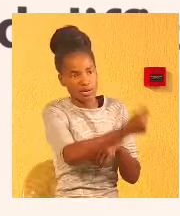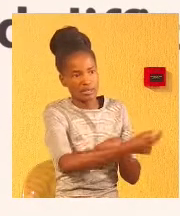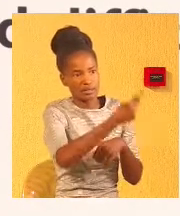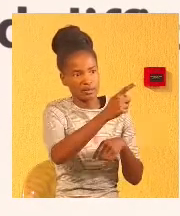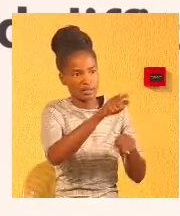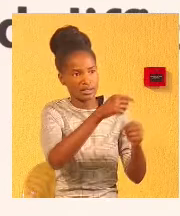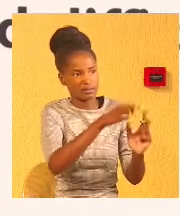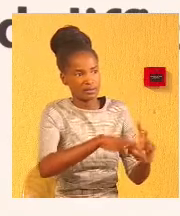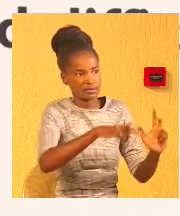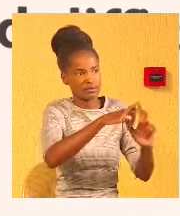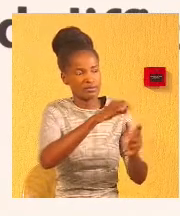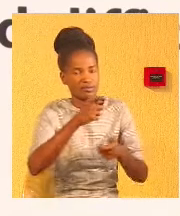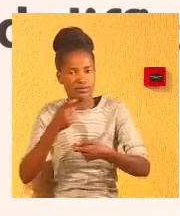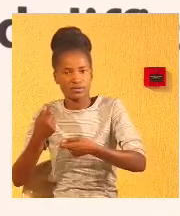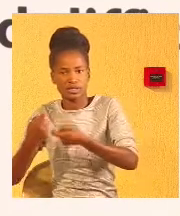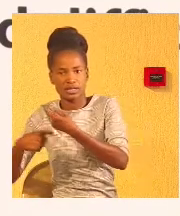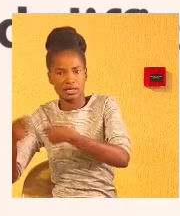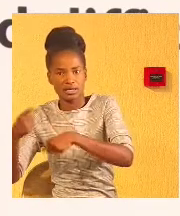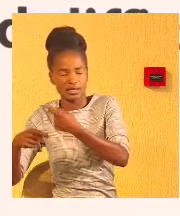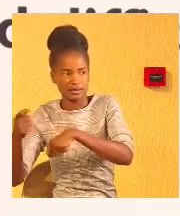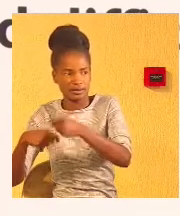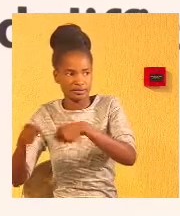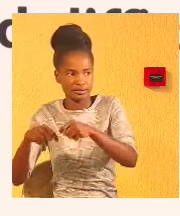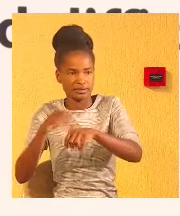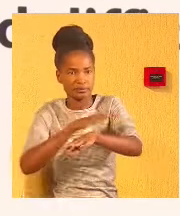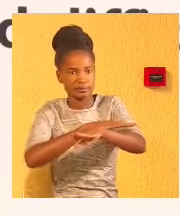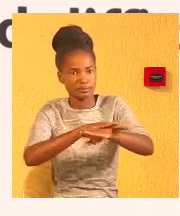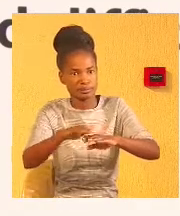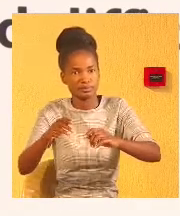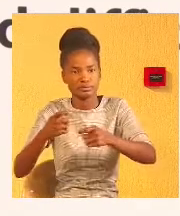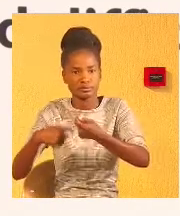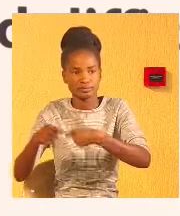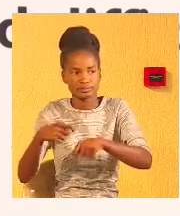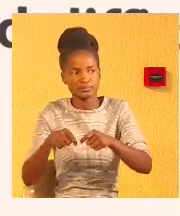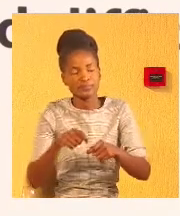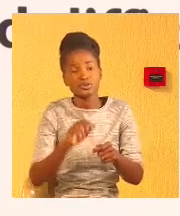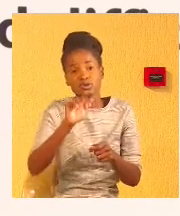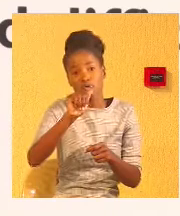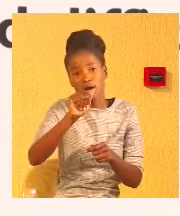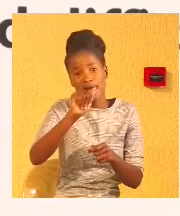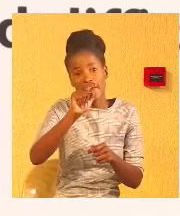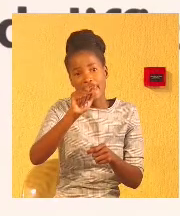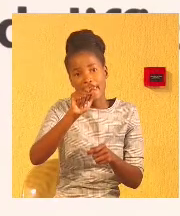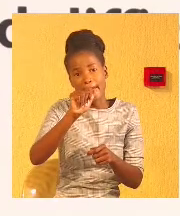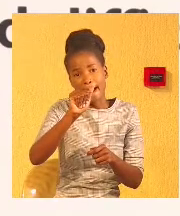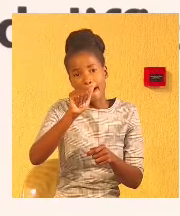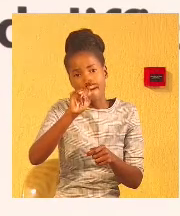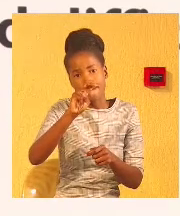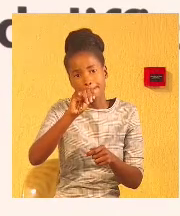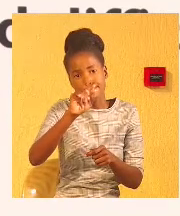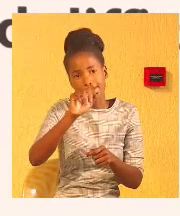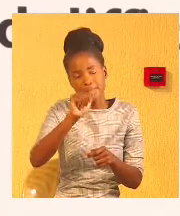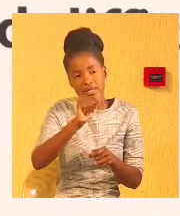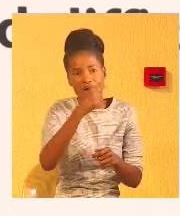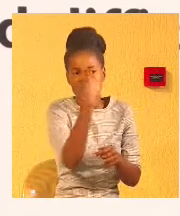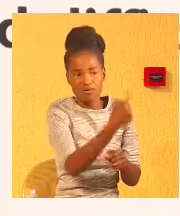on sell to the informal markets so as to reduce or to absorb that transportation and the